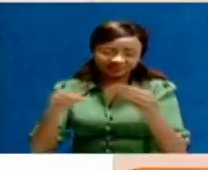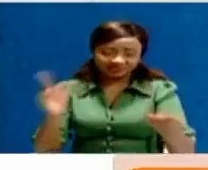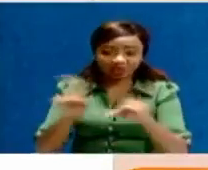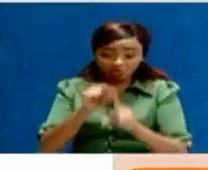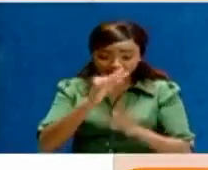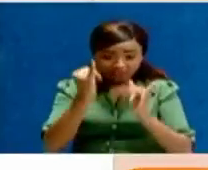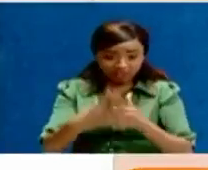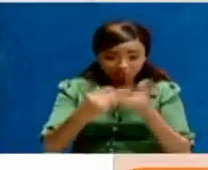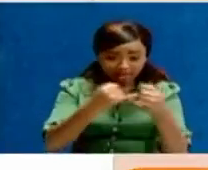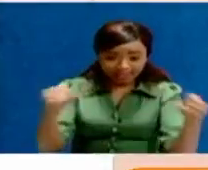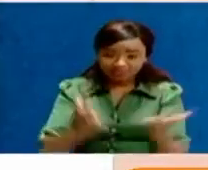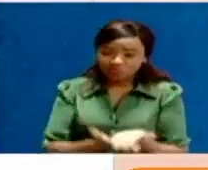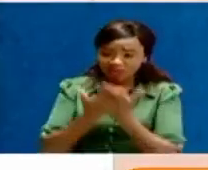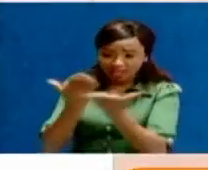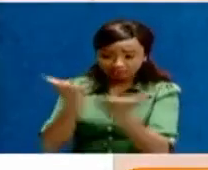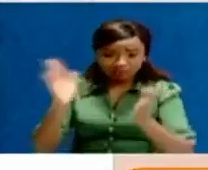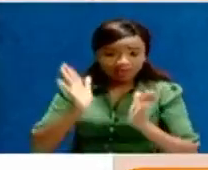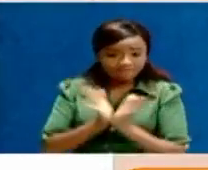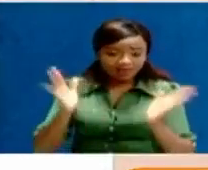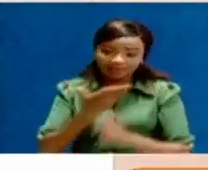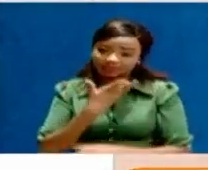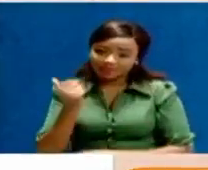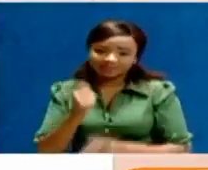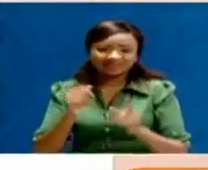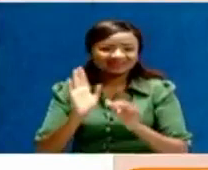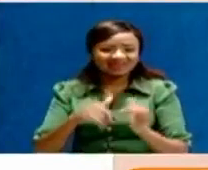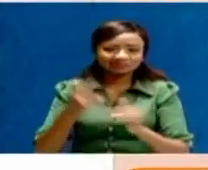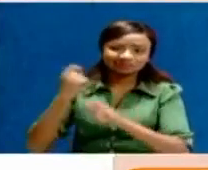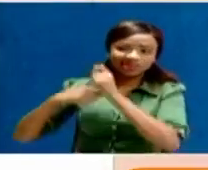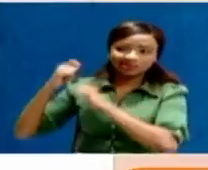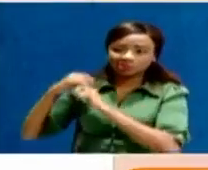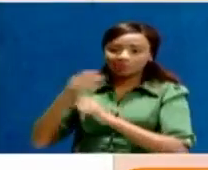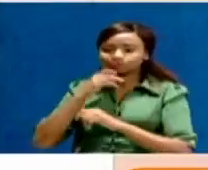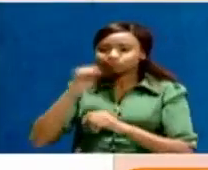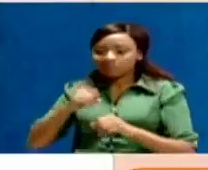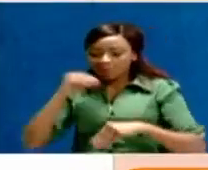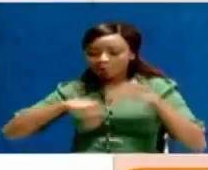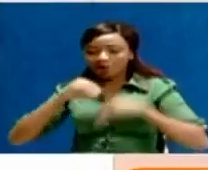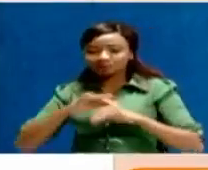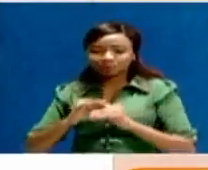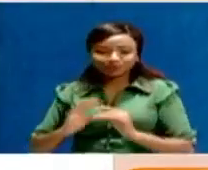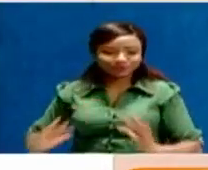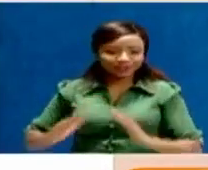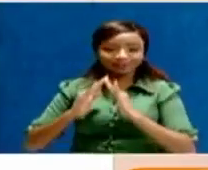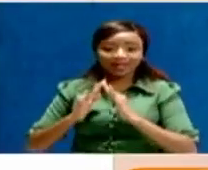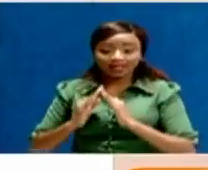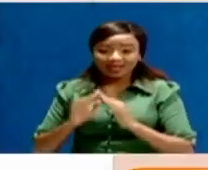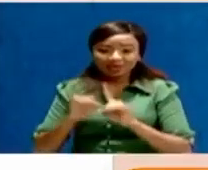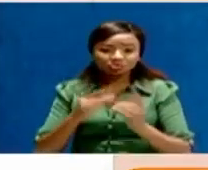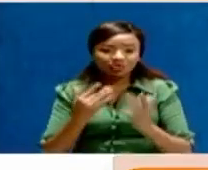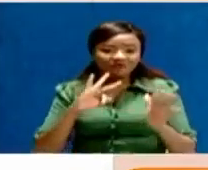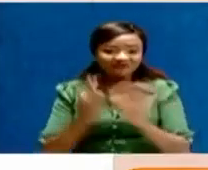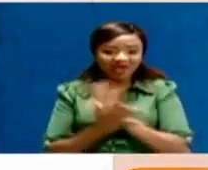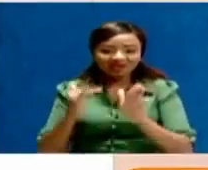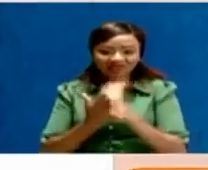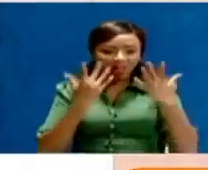new guidelines are meant to serve the public better and move away from traditional ways that promoted corruption and the disappearance of court files